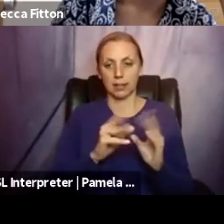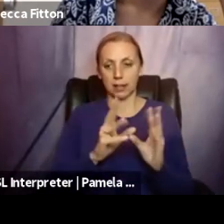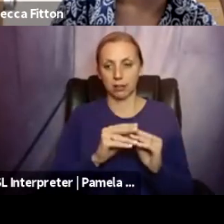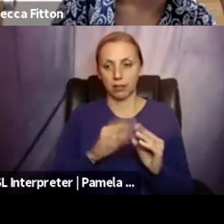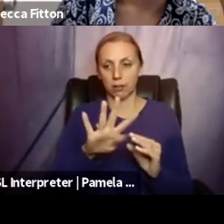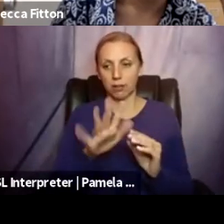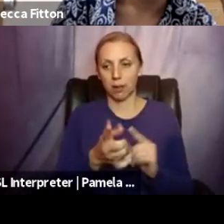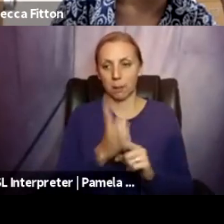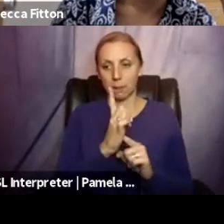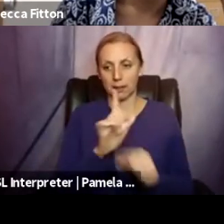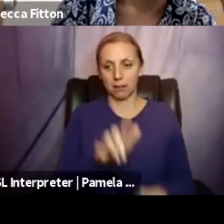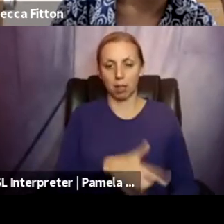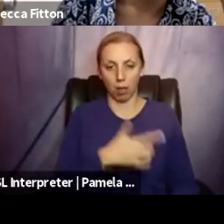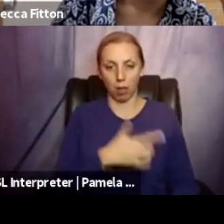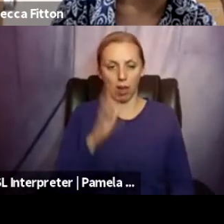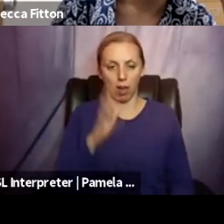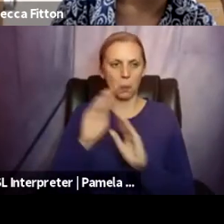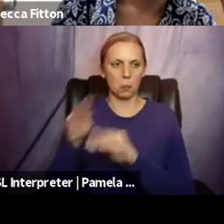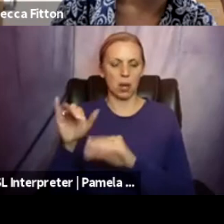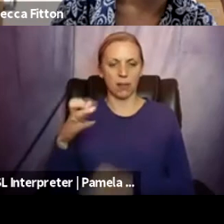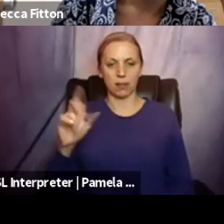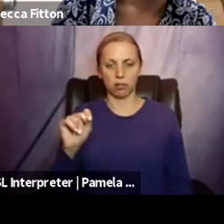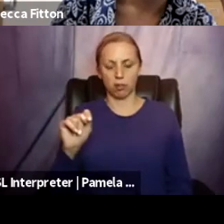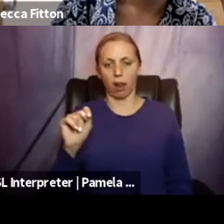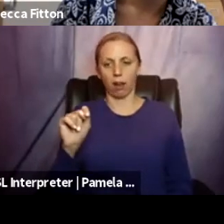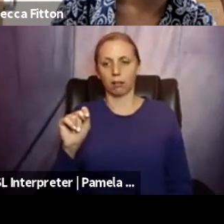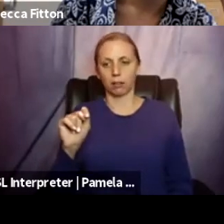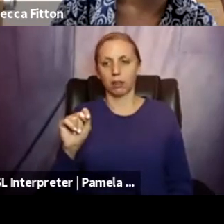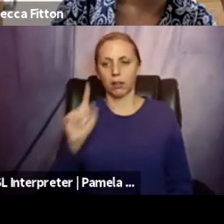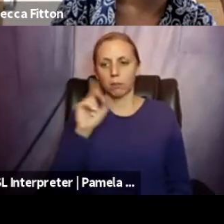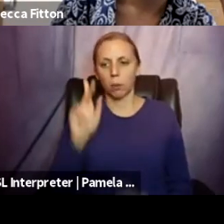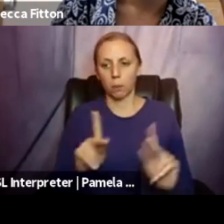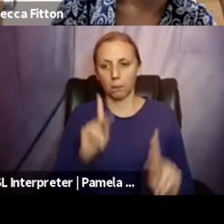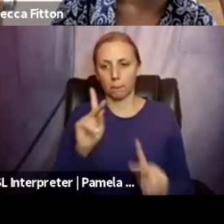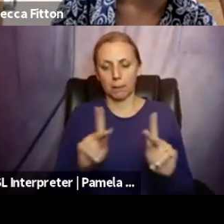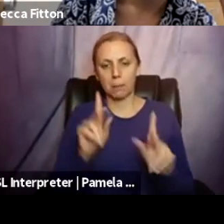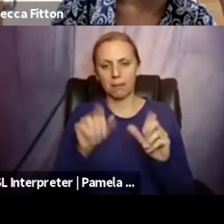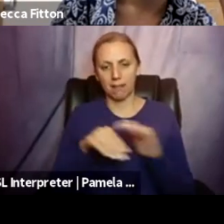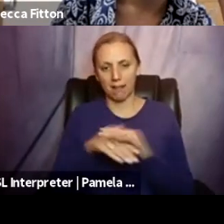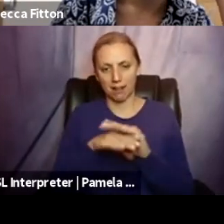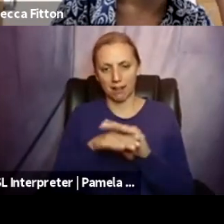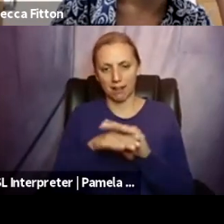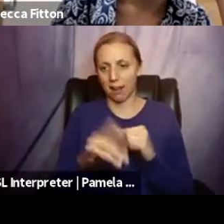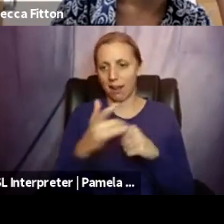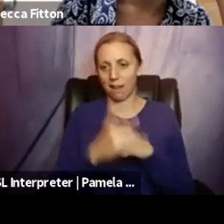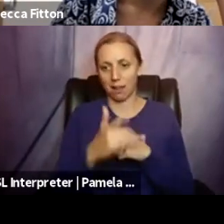a chat or the link in the chat for people to be able to access that. And that's available.